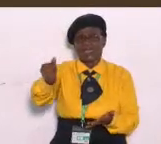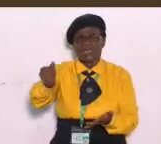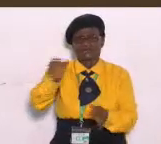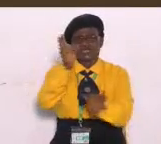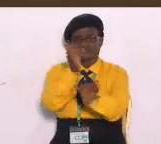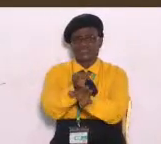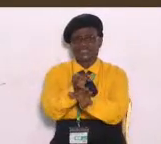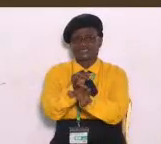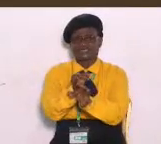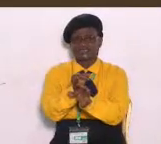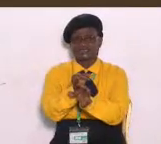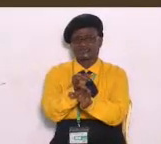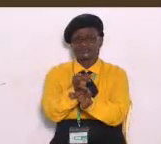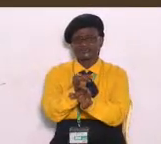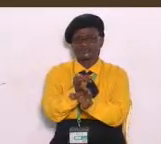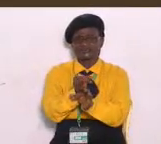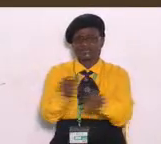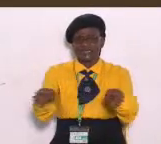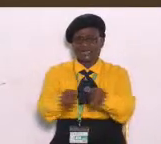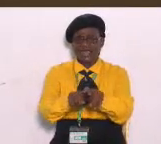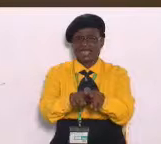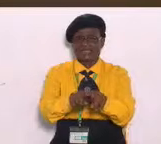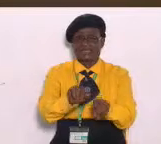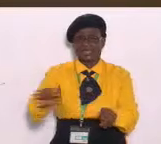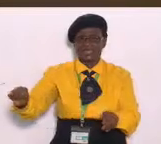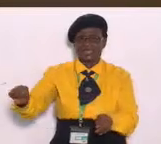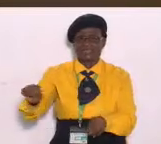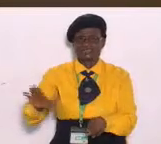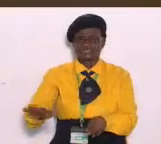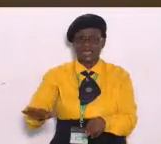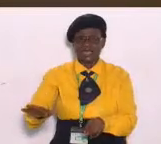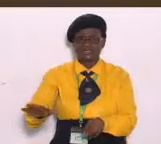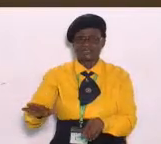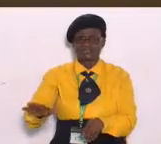Faith, like a child.